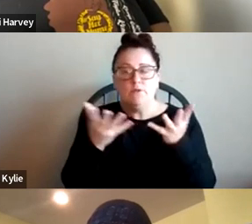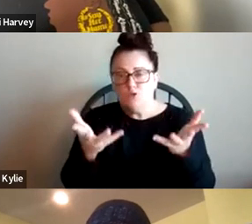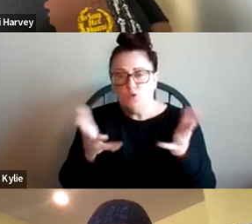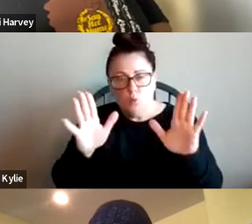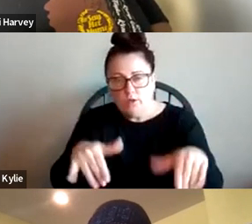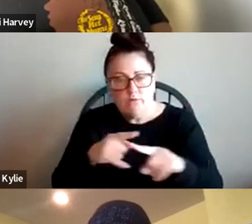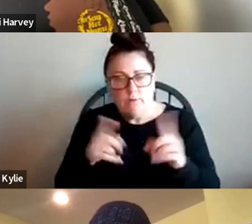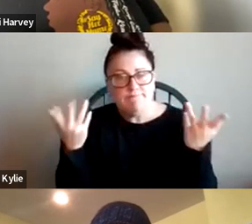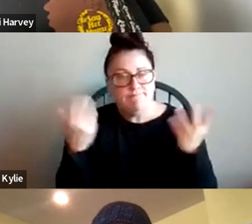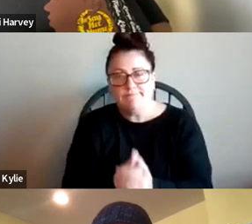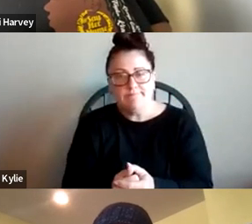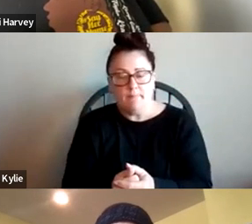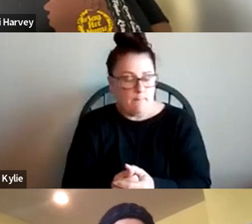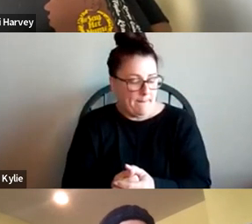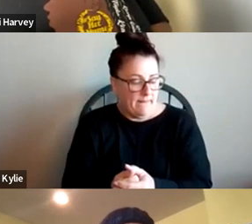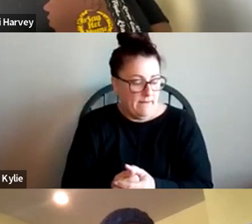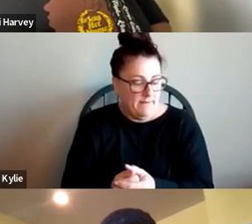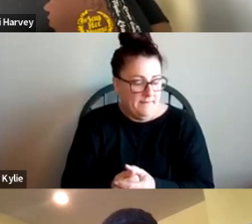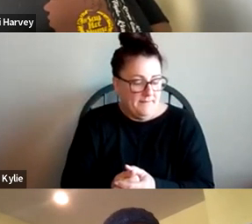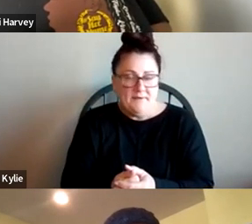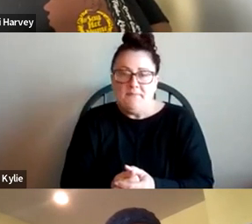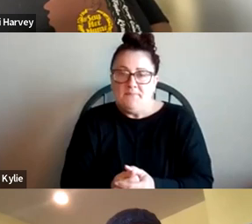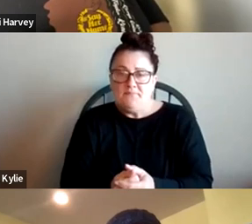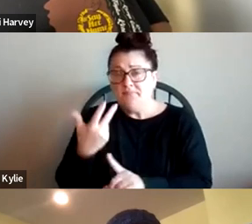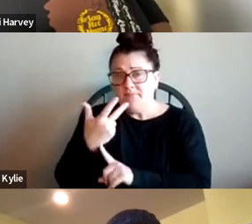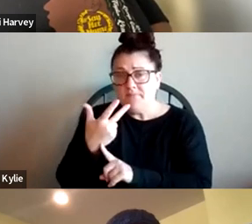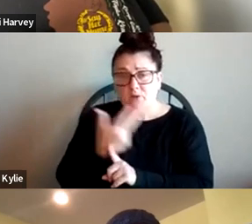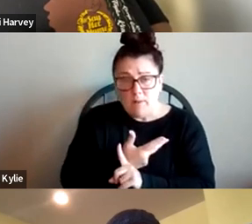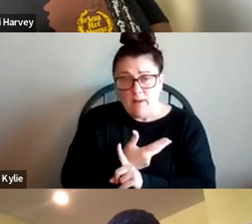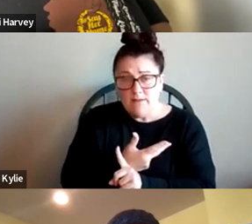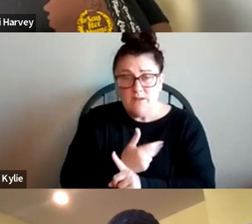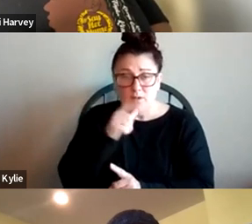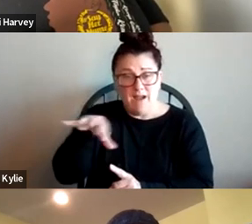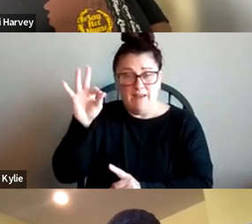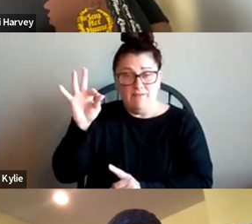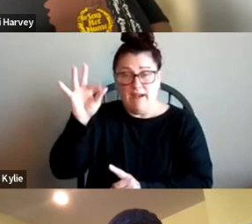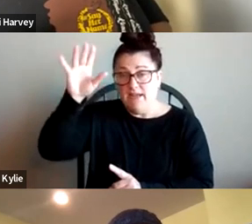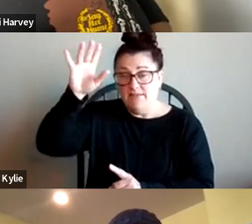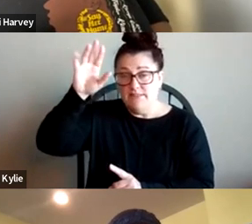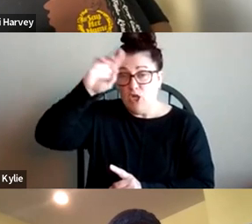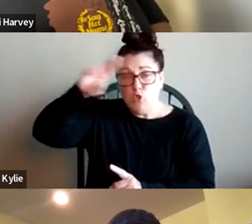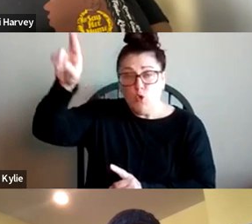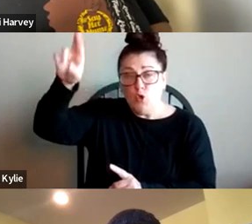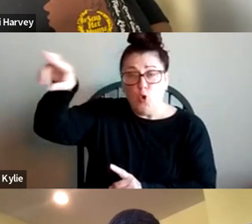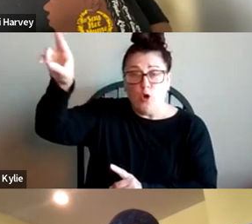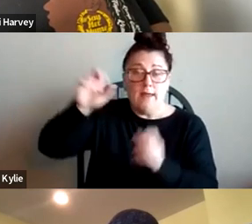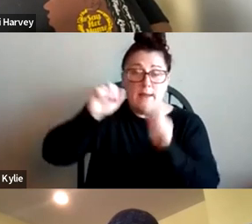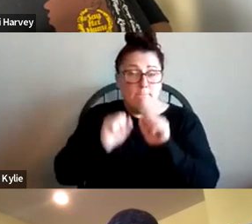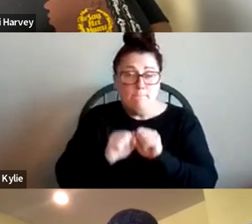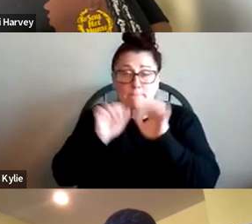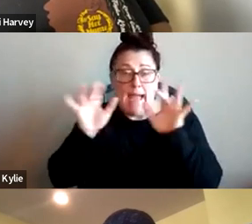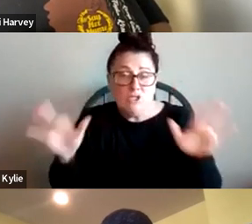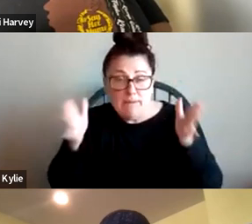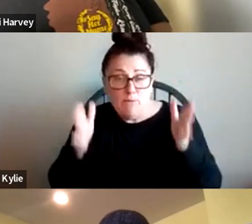But, and I feel like we have 3 months, like in 3 months, we're not gonna find a unicorn, right? Like we want all of these